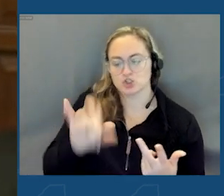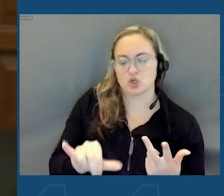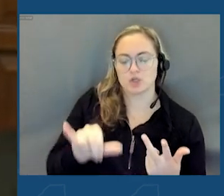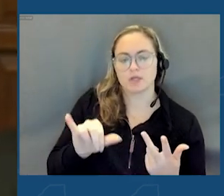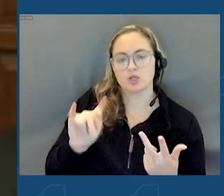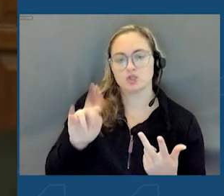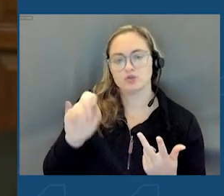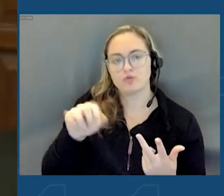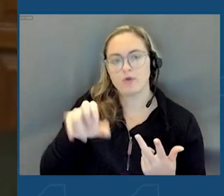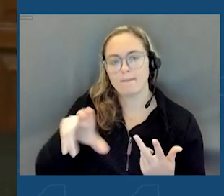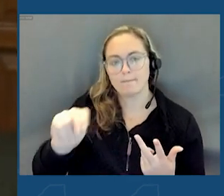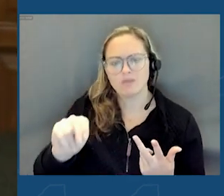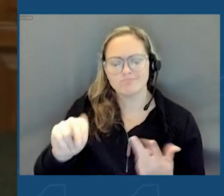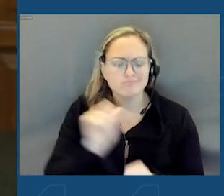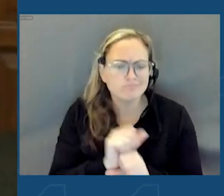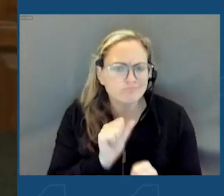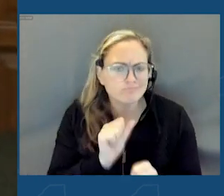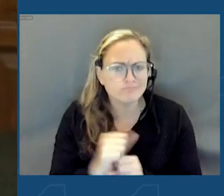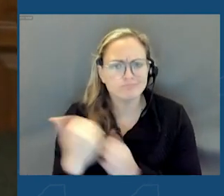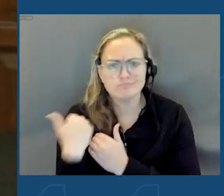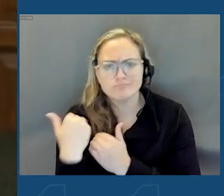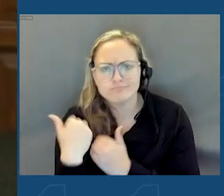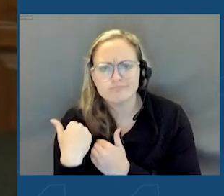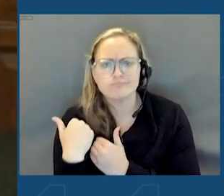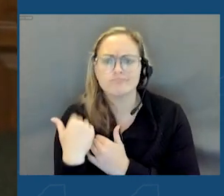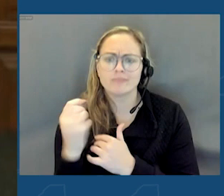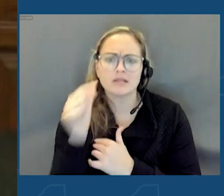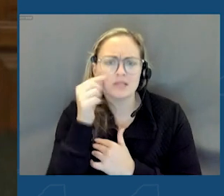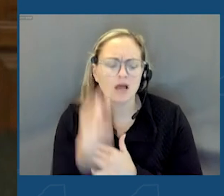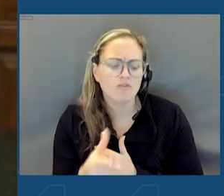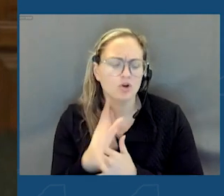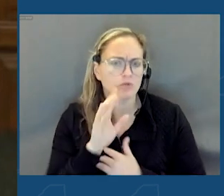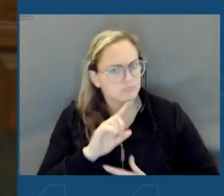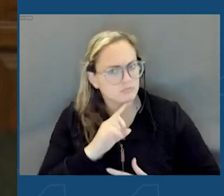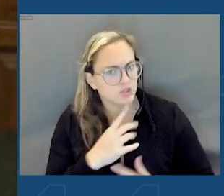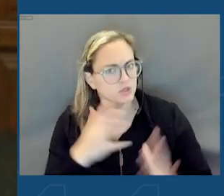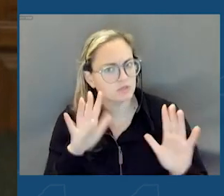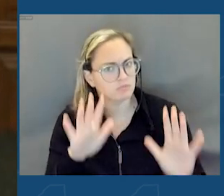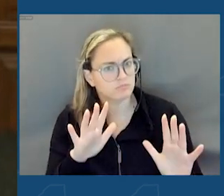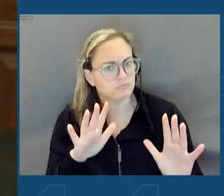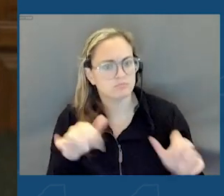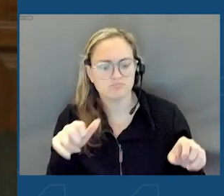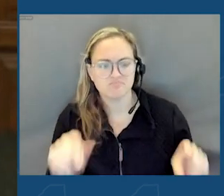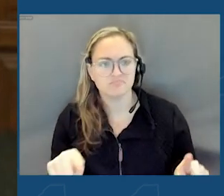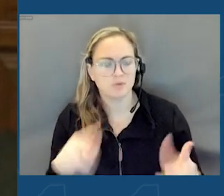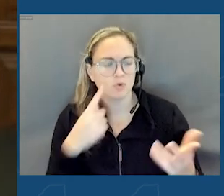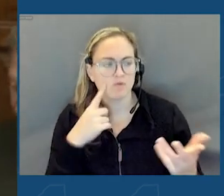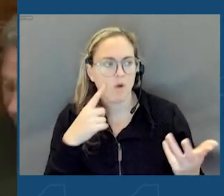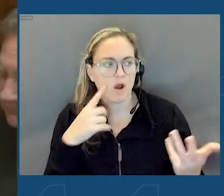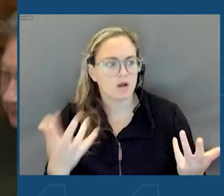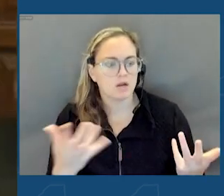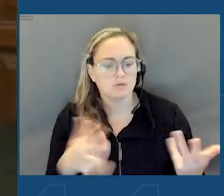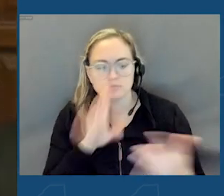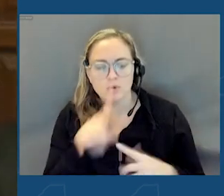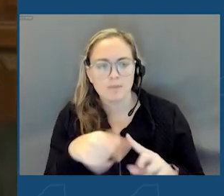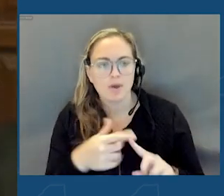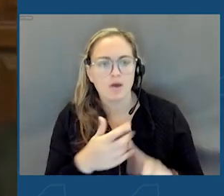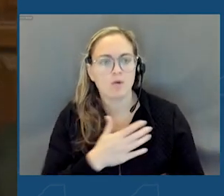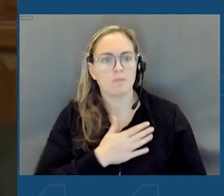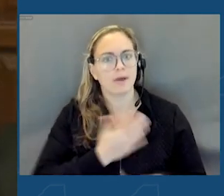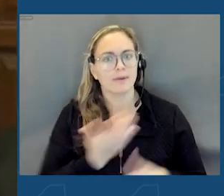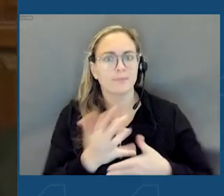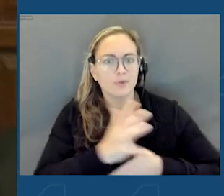job, a responsibility as the governor that I take very seriously. This is an opportunity to talk about my priorities as